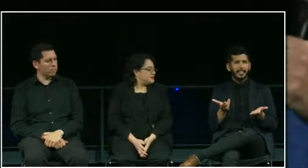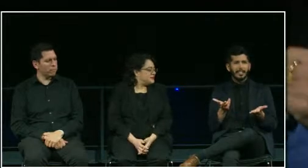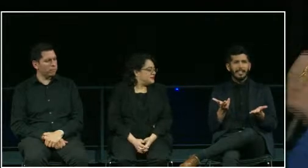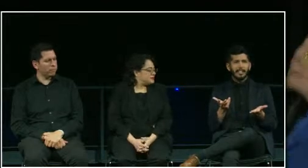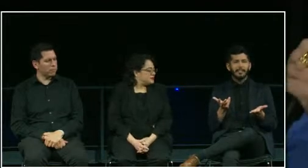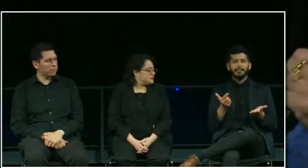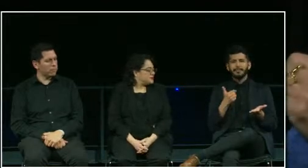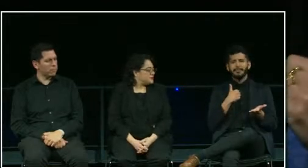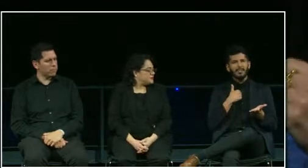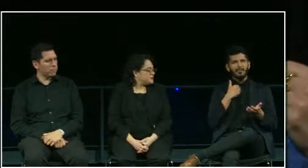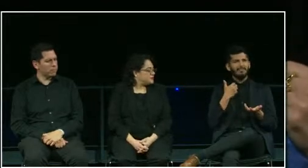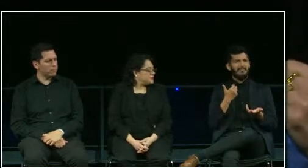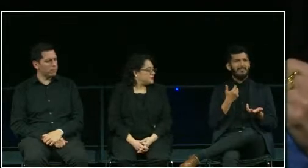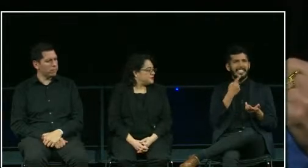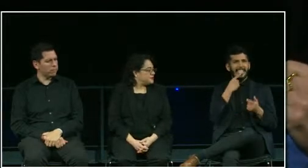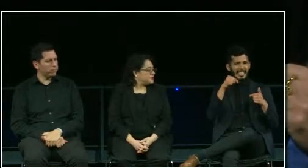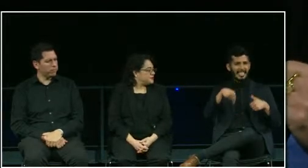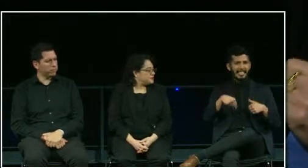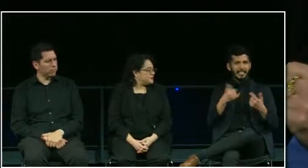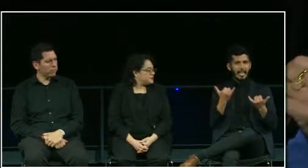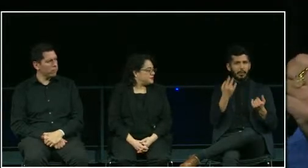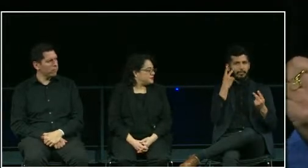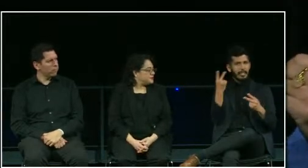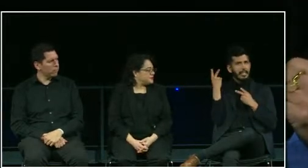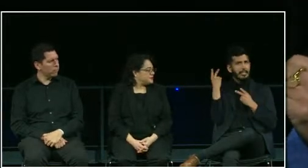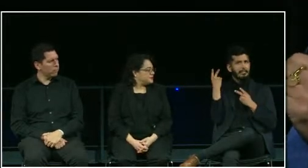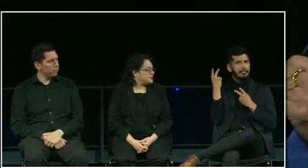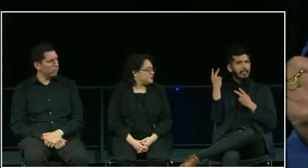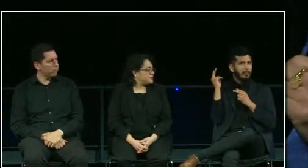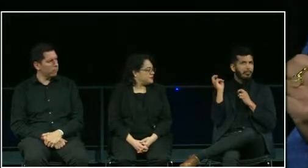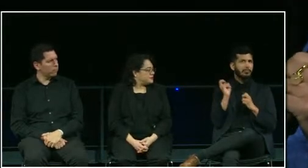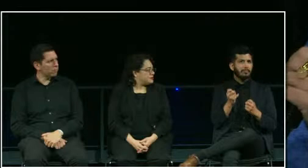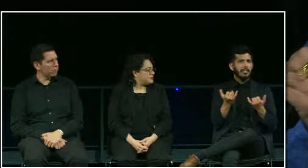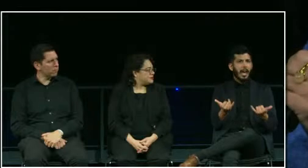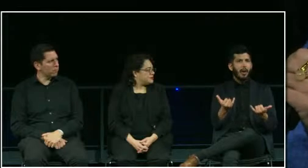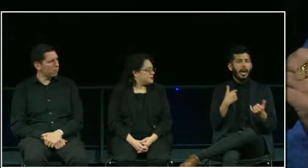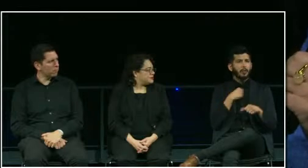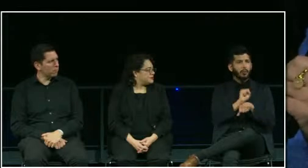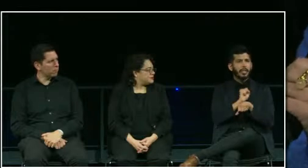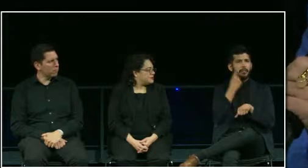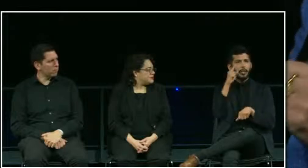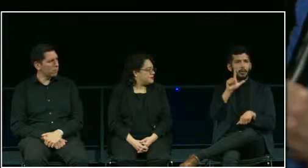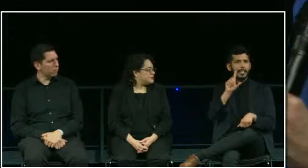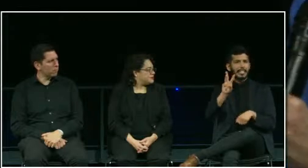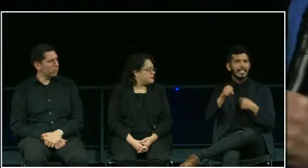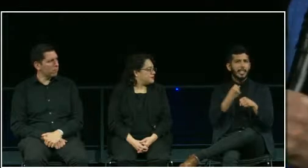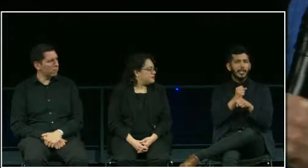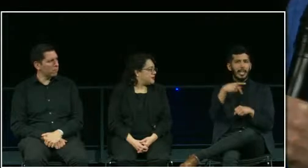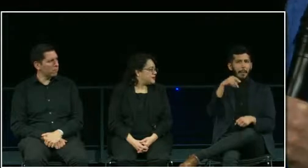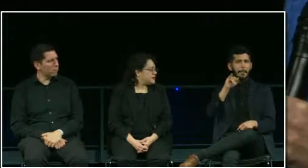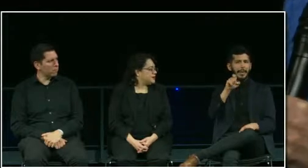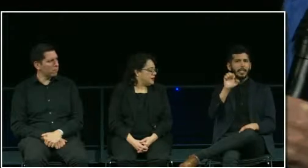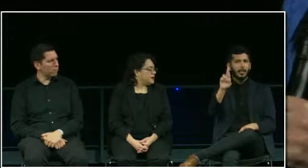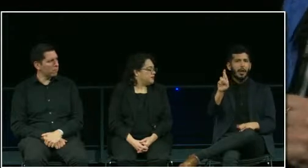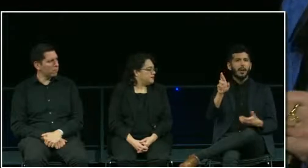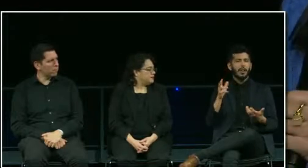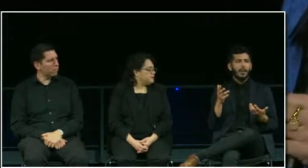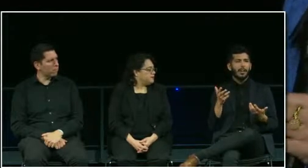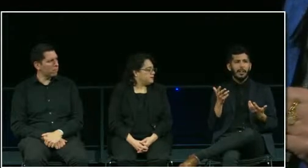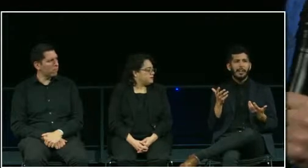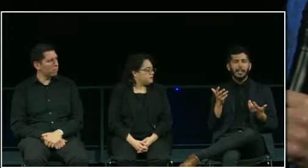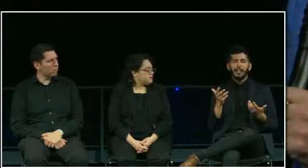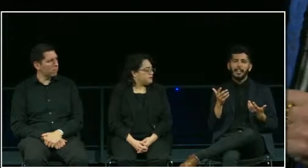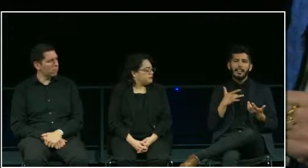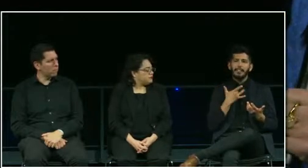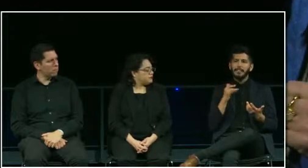I say this in retrospect, but having been at Pixar for 26 years almost, it felt